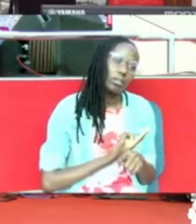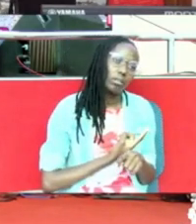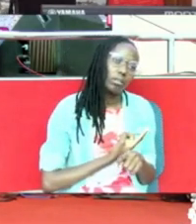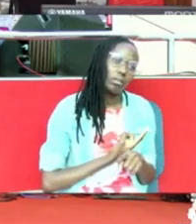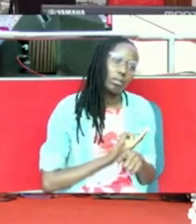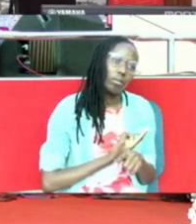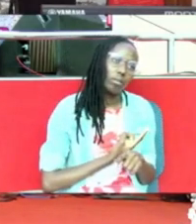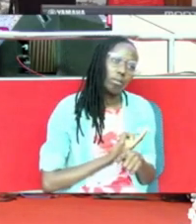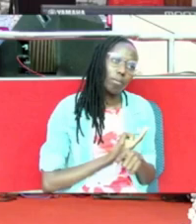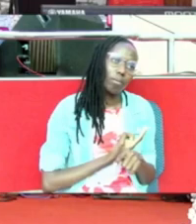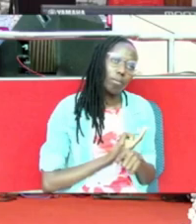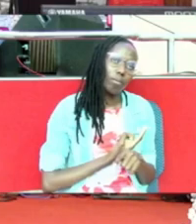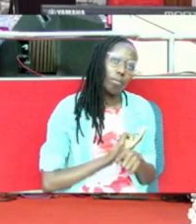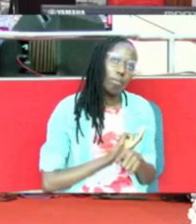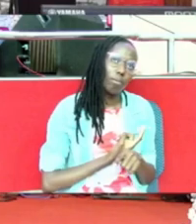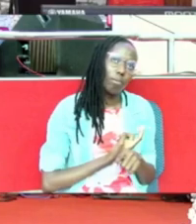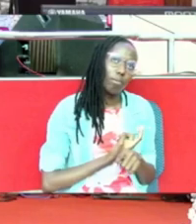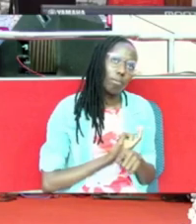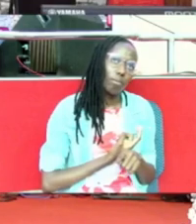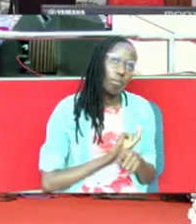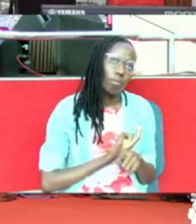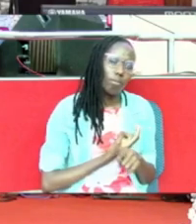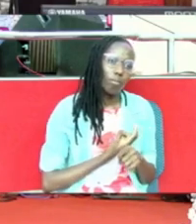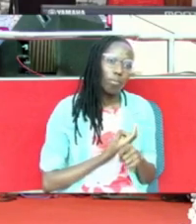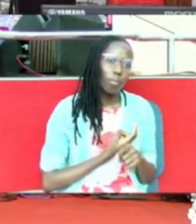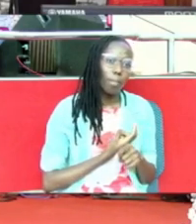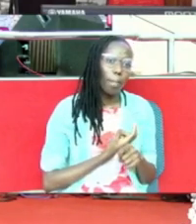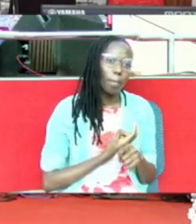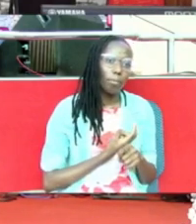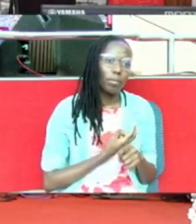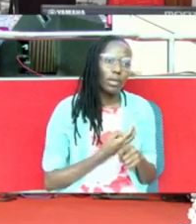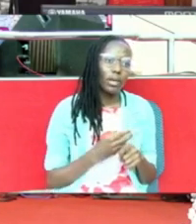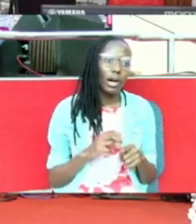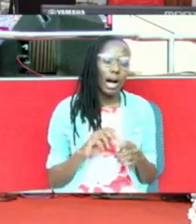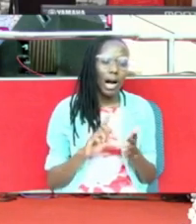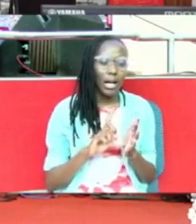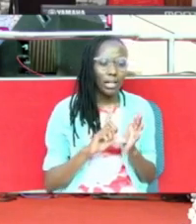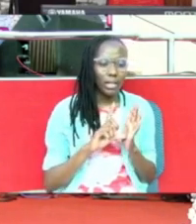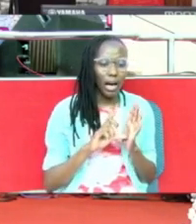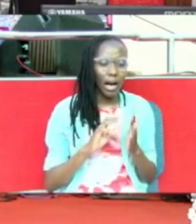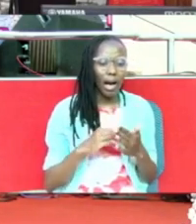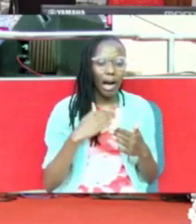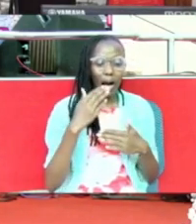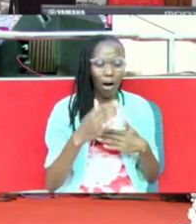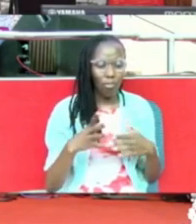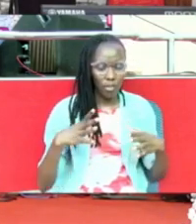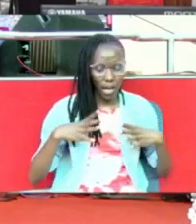ndio utaweza kuleta faida maishani mwetu. And despite accepting the challenge, na hata